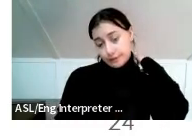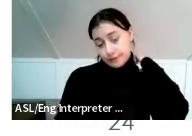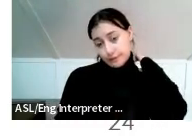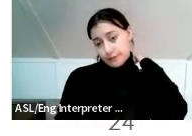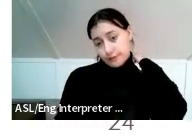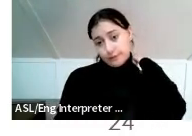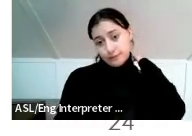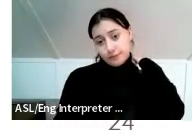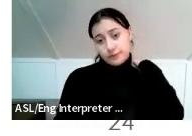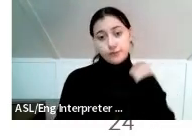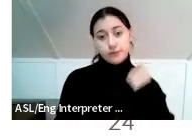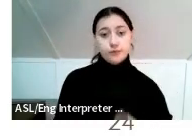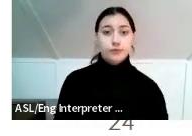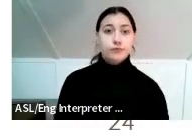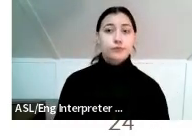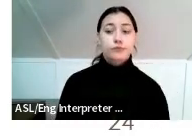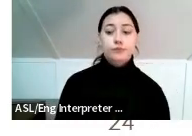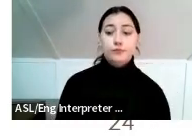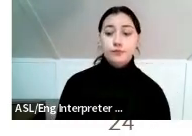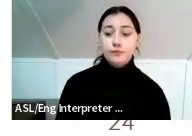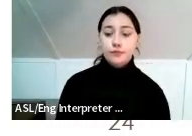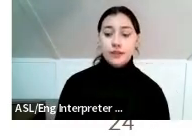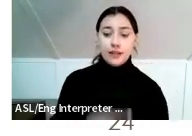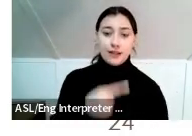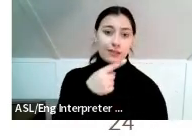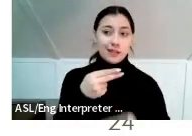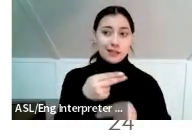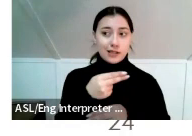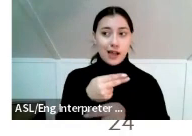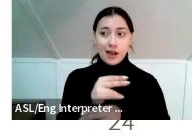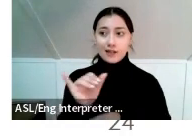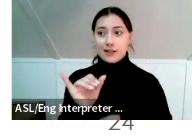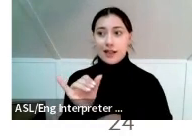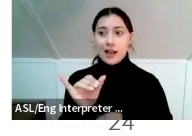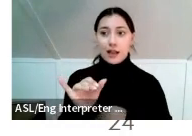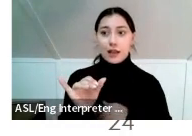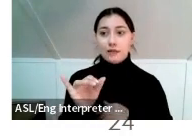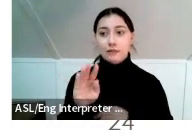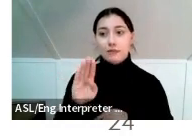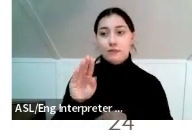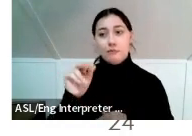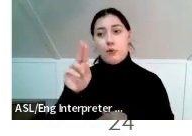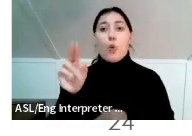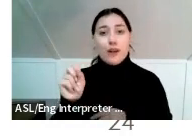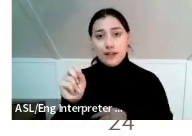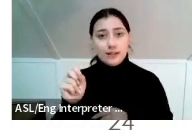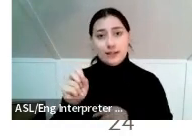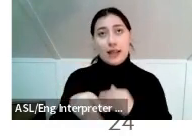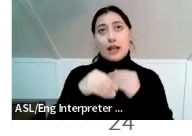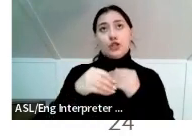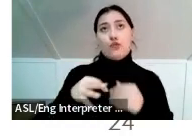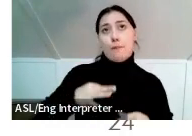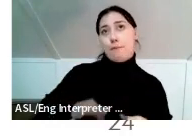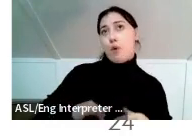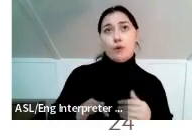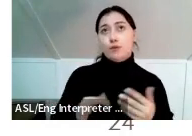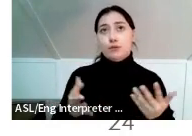these are sort of bonus points that your organization gets in